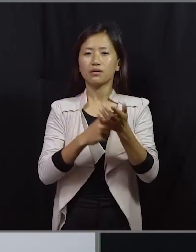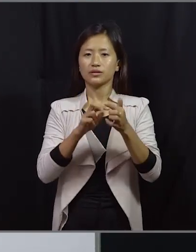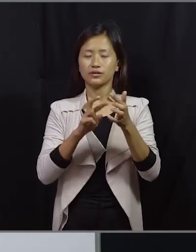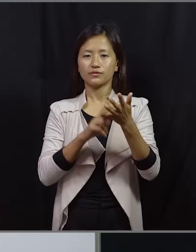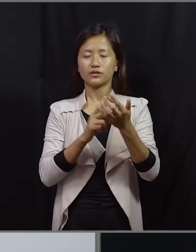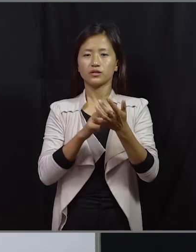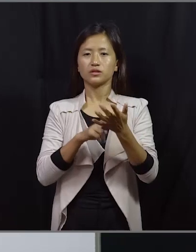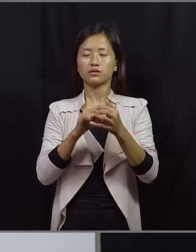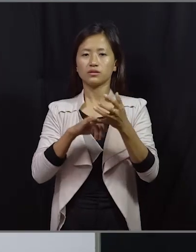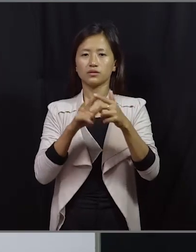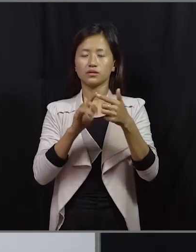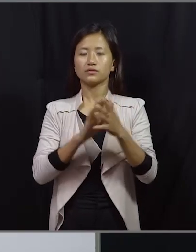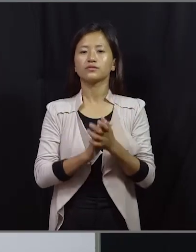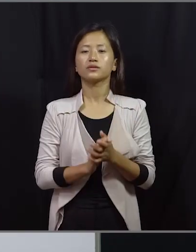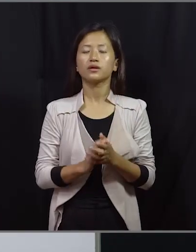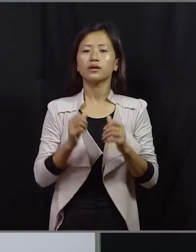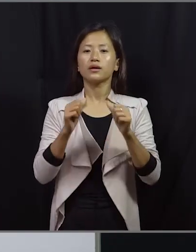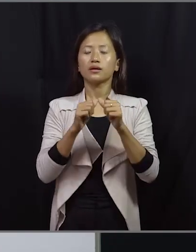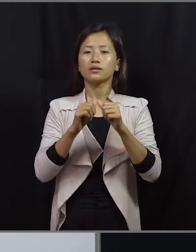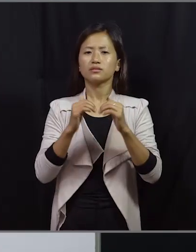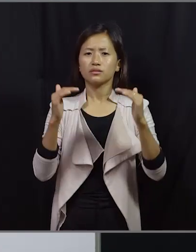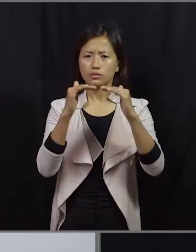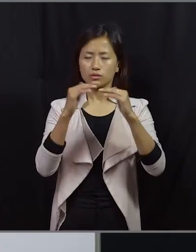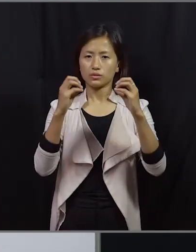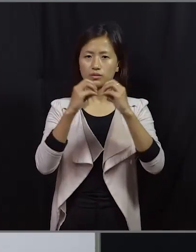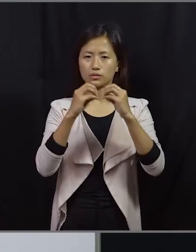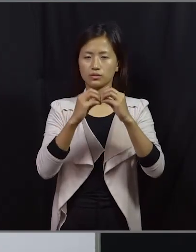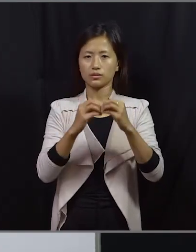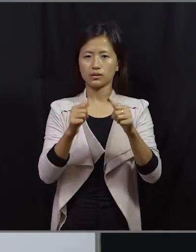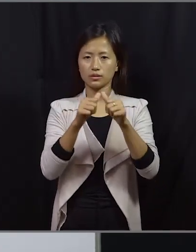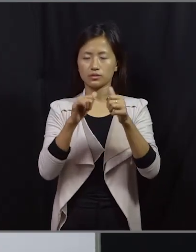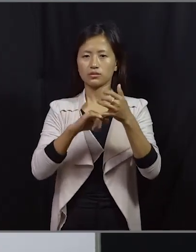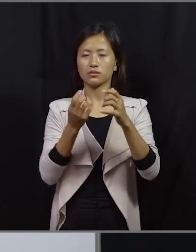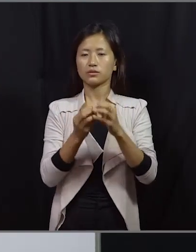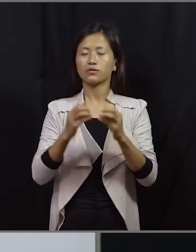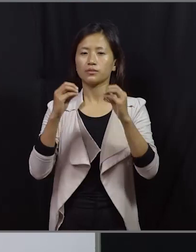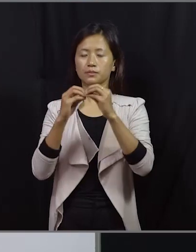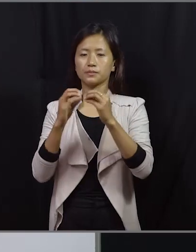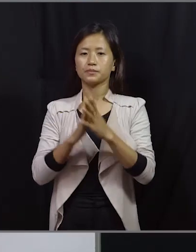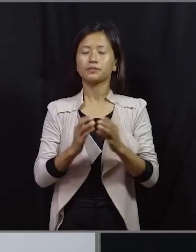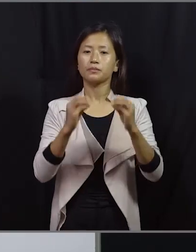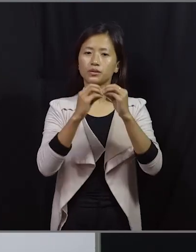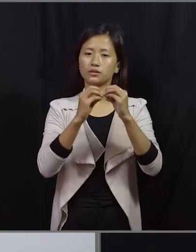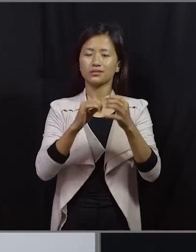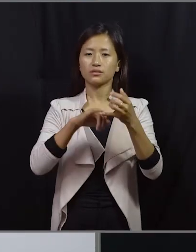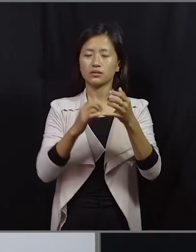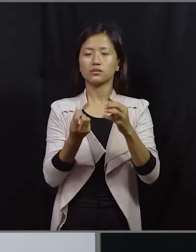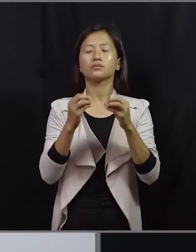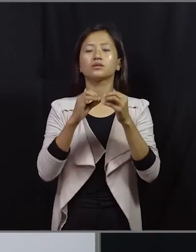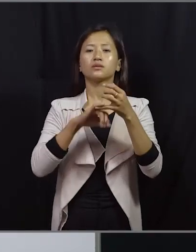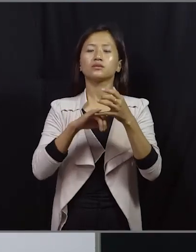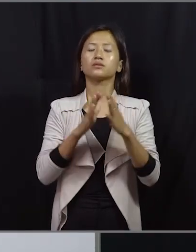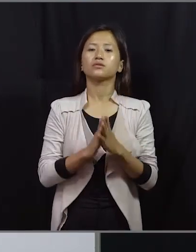if A is equal to B, then A is a subset of B and B is a subset of A. So both wise